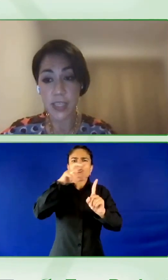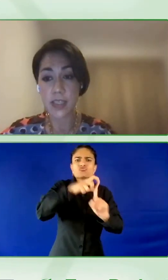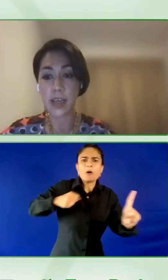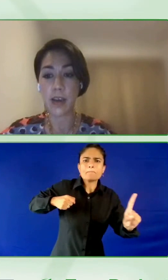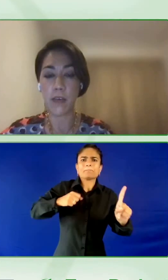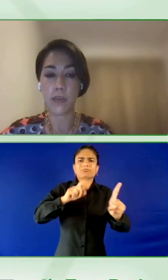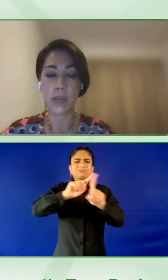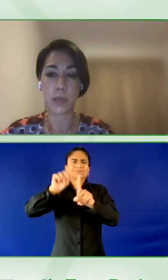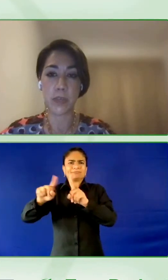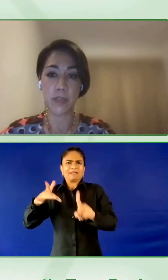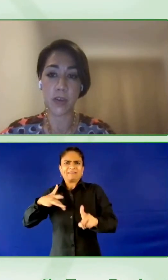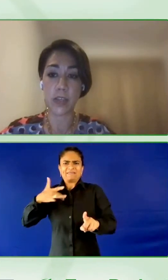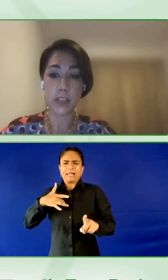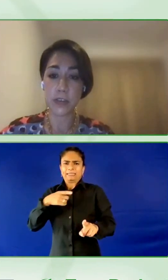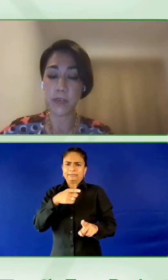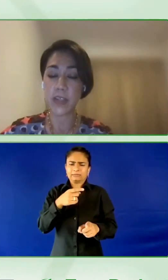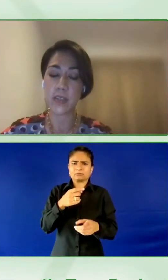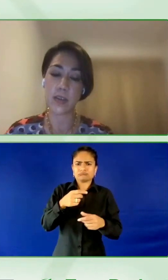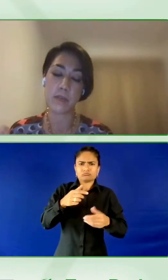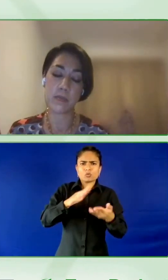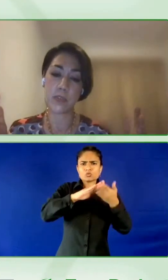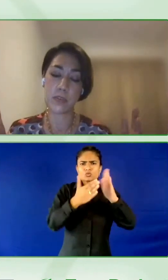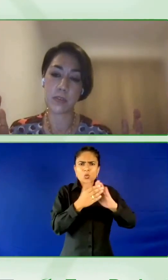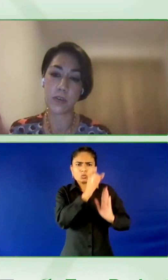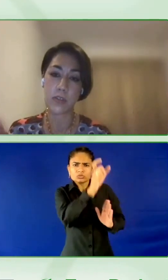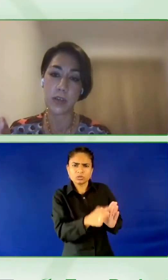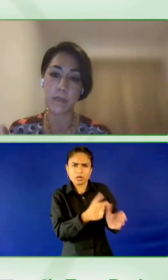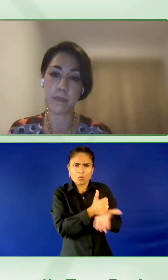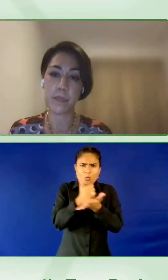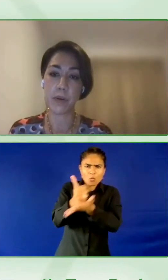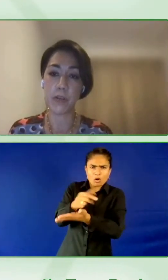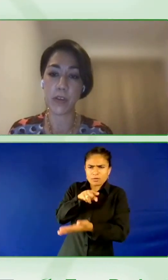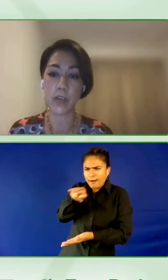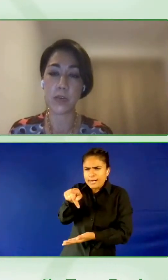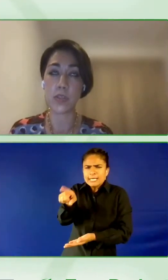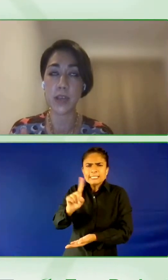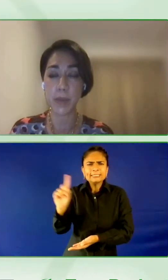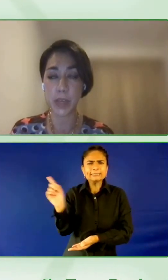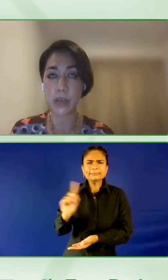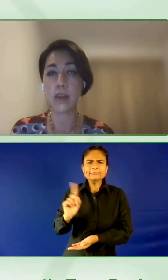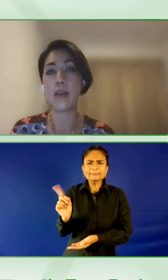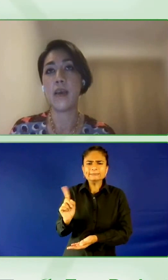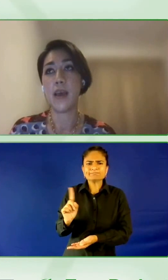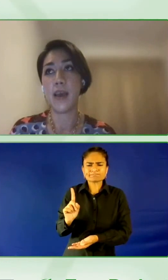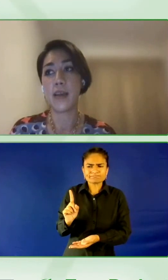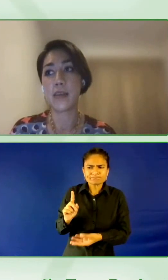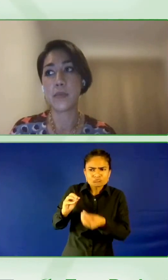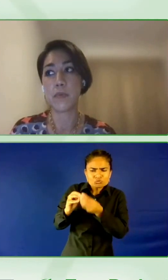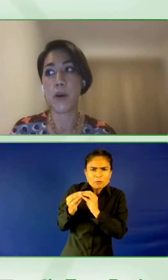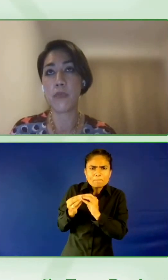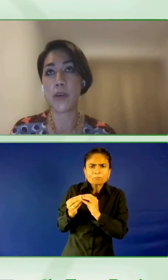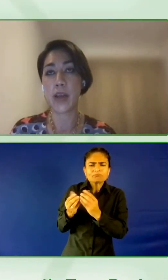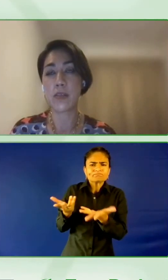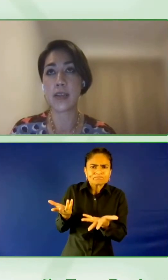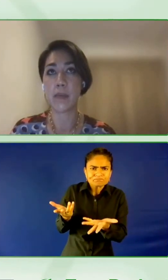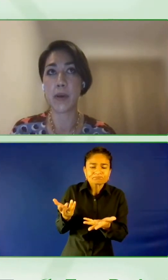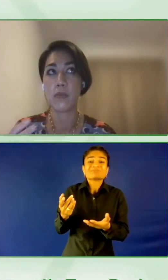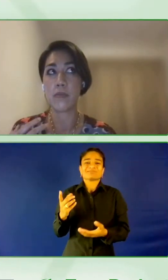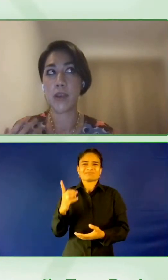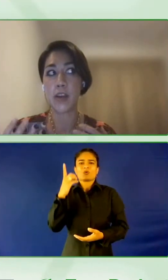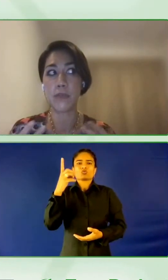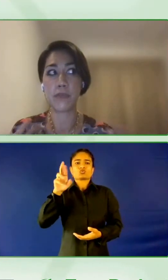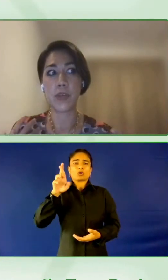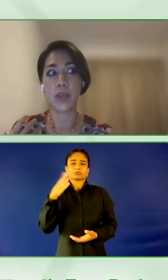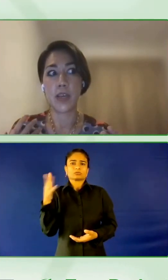before sentencing, after someone's been found guilty of an offense. Dr. Martha will step in and offer counseling